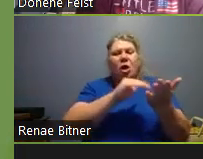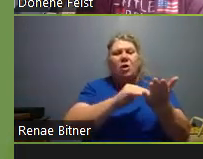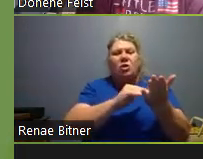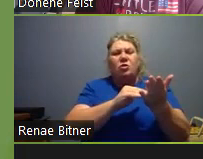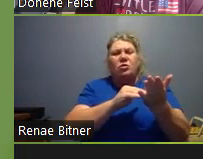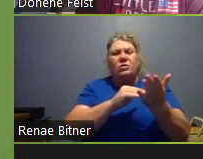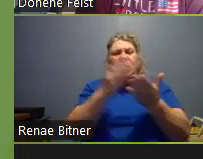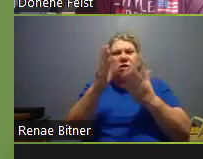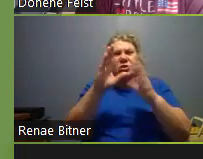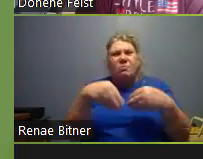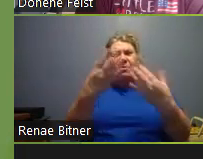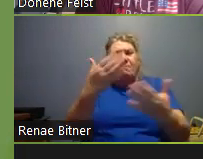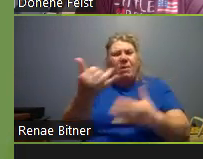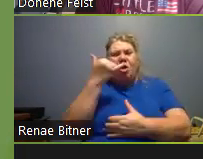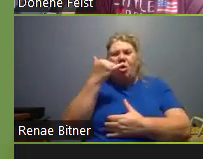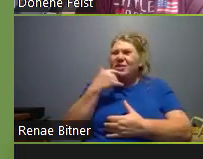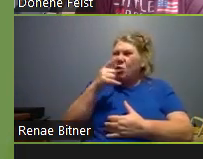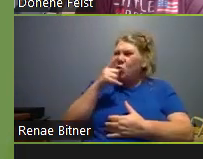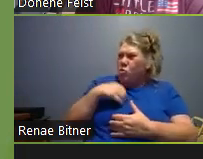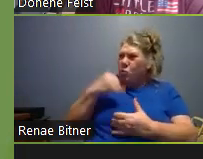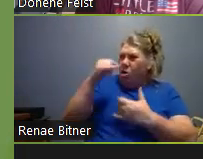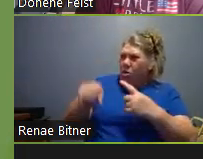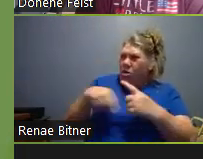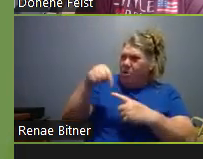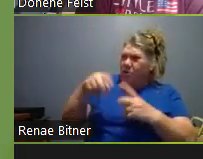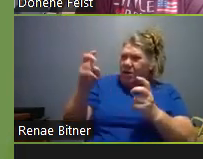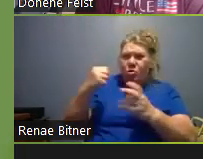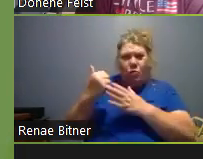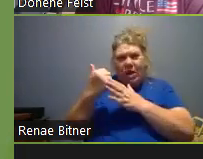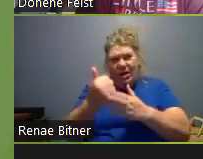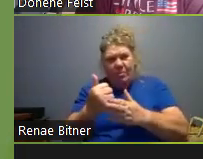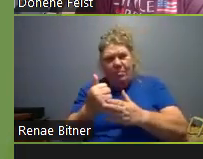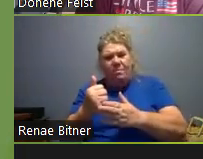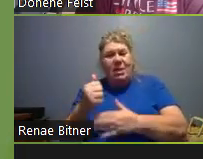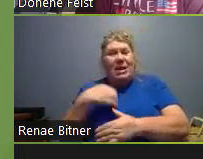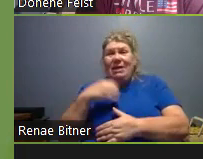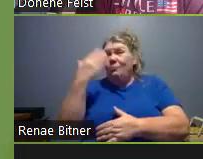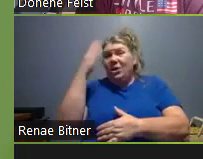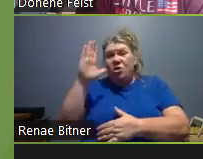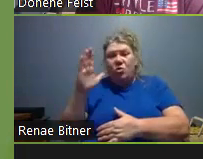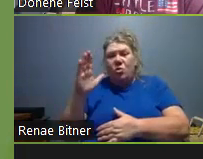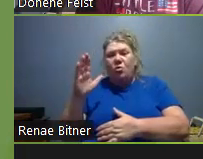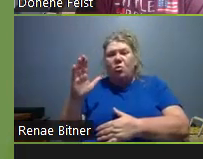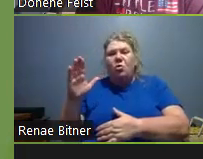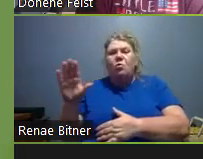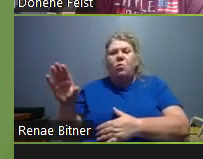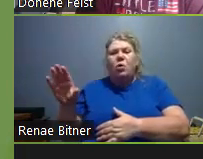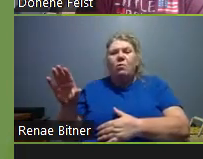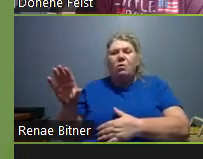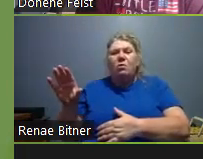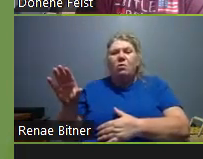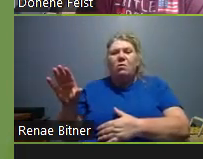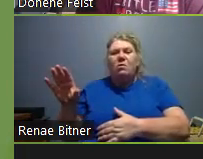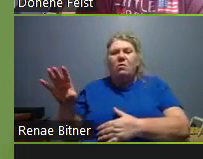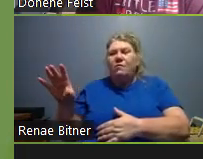for this? And we're able to assist them with that. And if we're not, we'll dig for that information and contact that